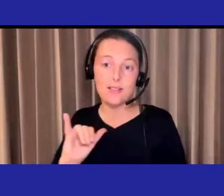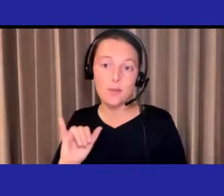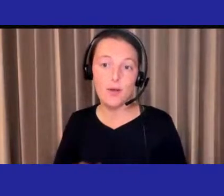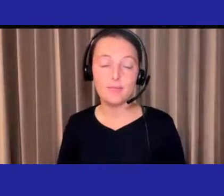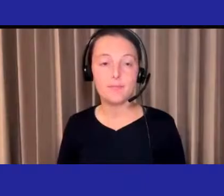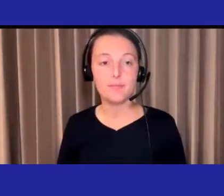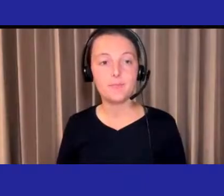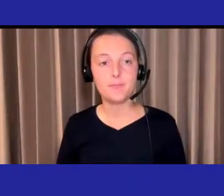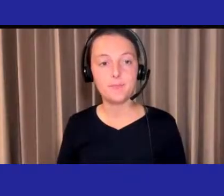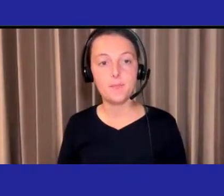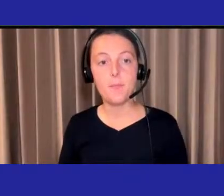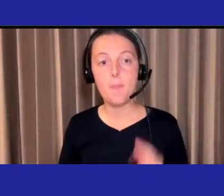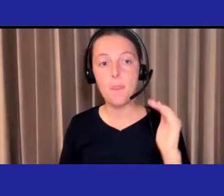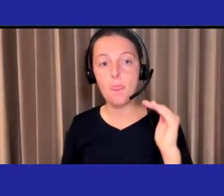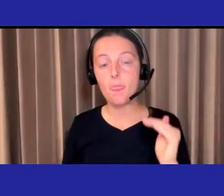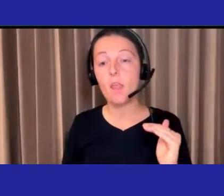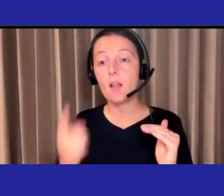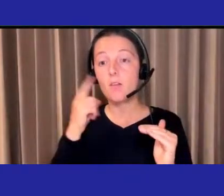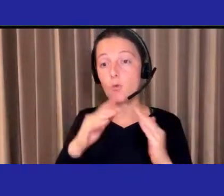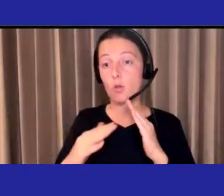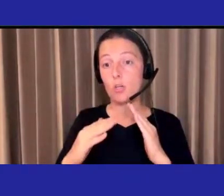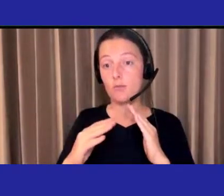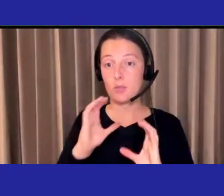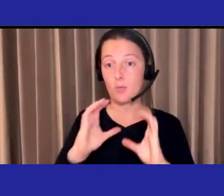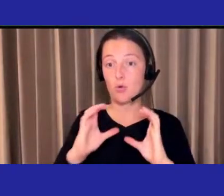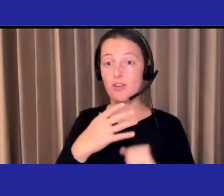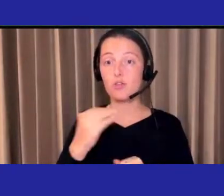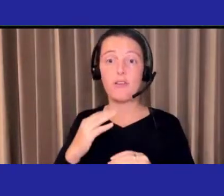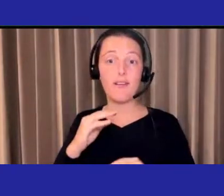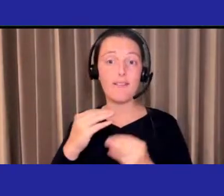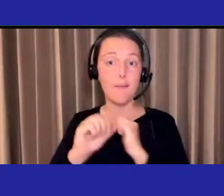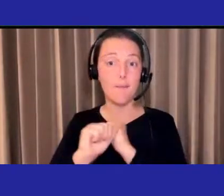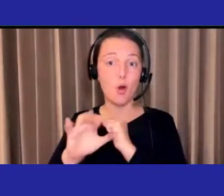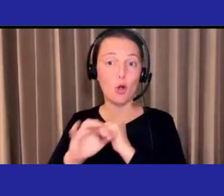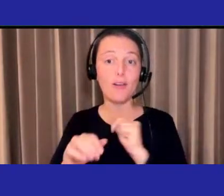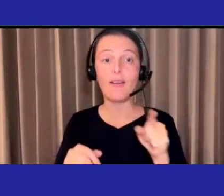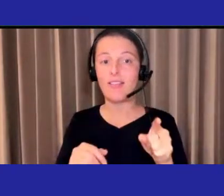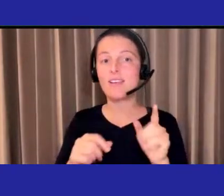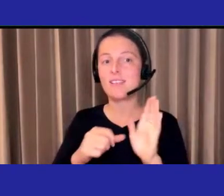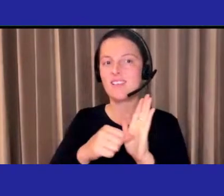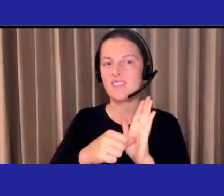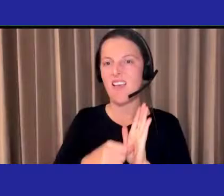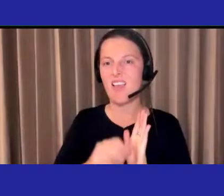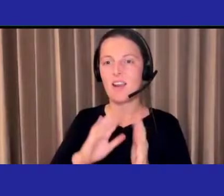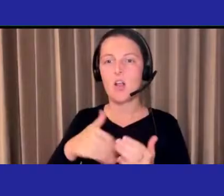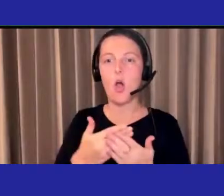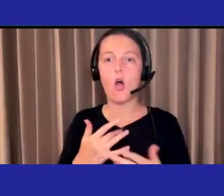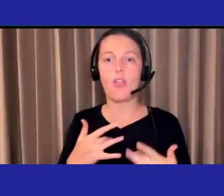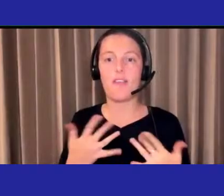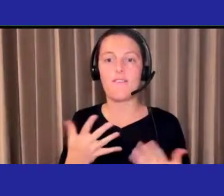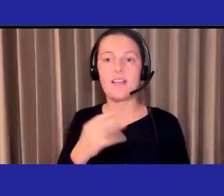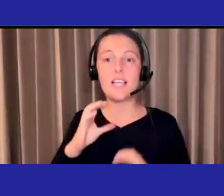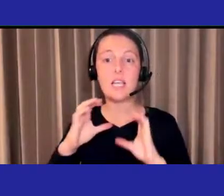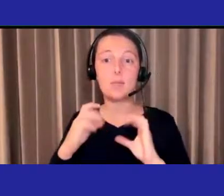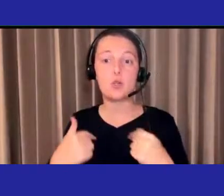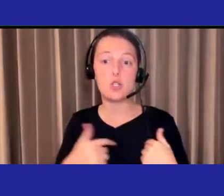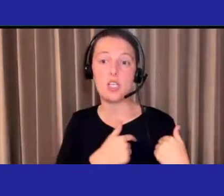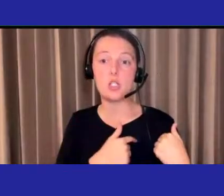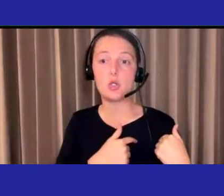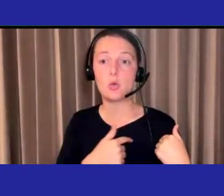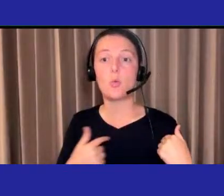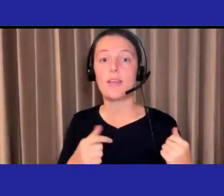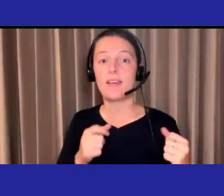In terms of communication and marketing, this is highlighting all of the events, all the communications that we've sent out from September to 25.